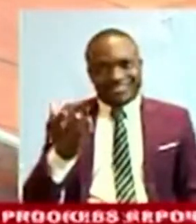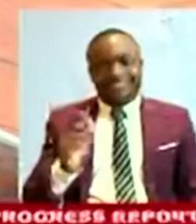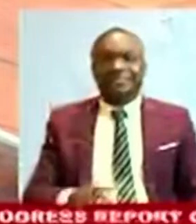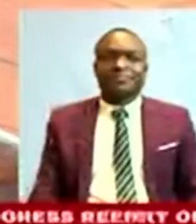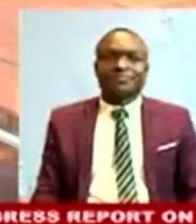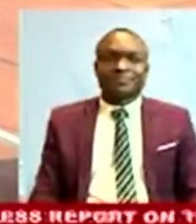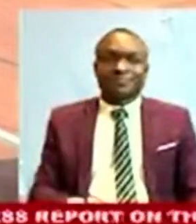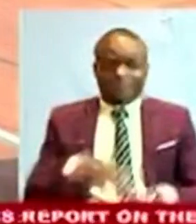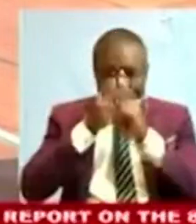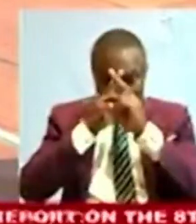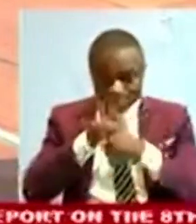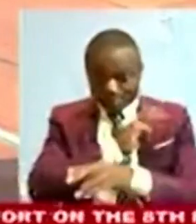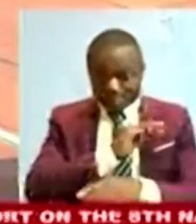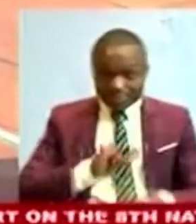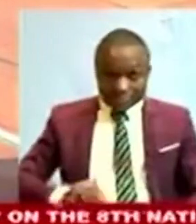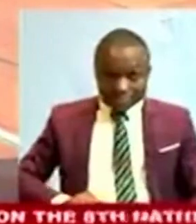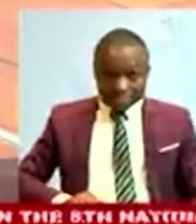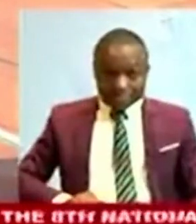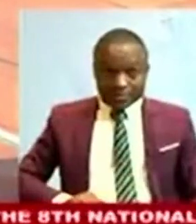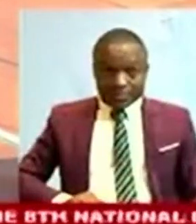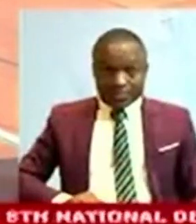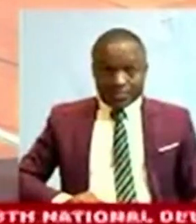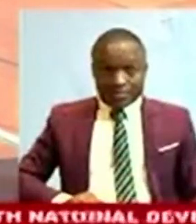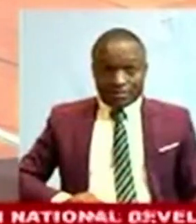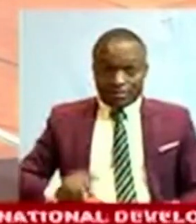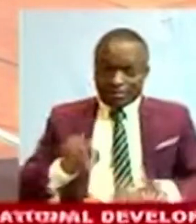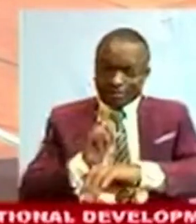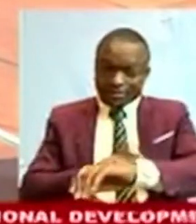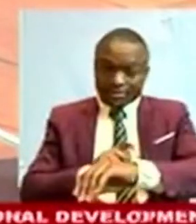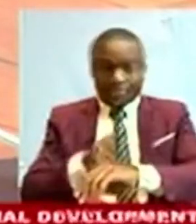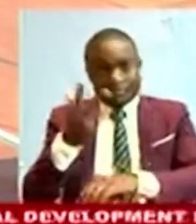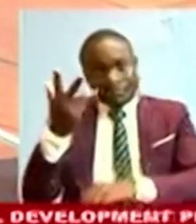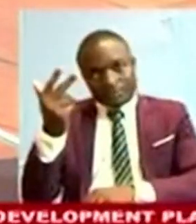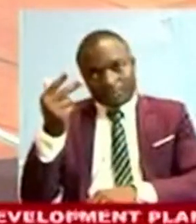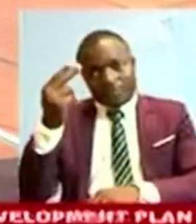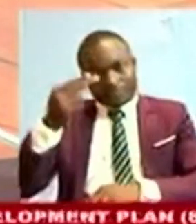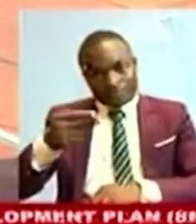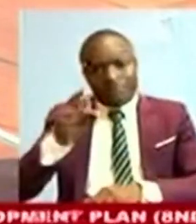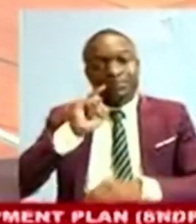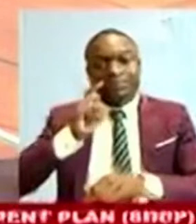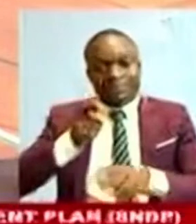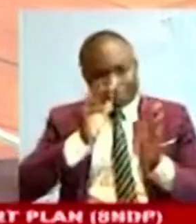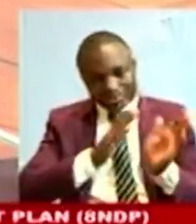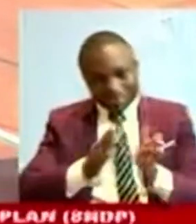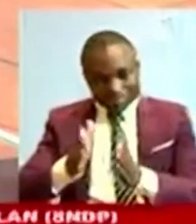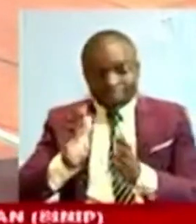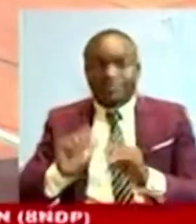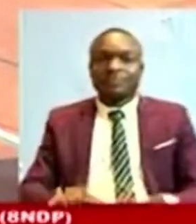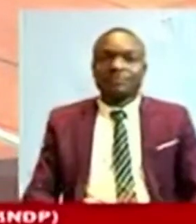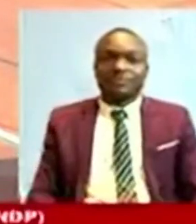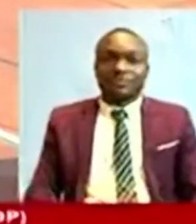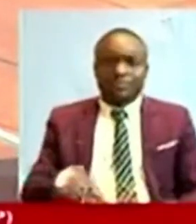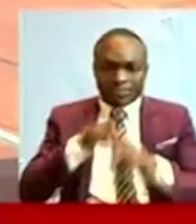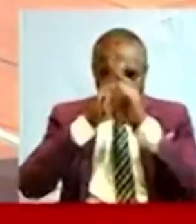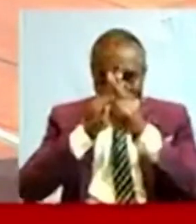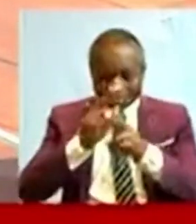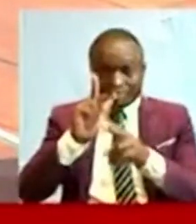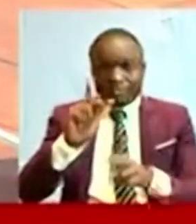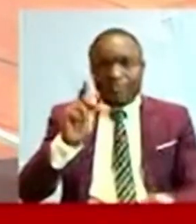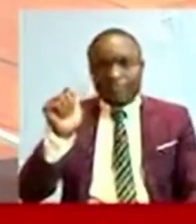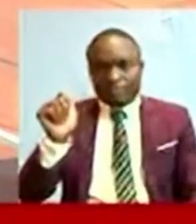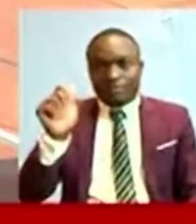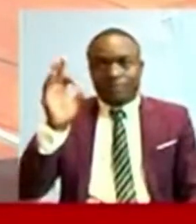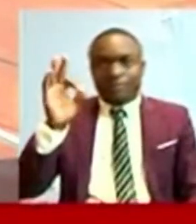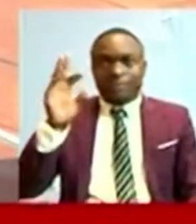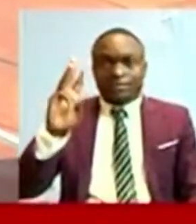Honorable members, this is now past 13 hours and we should be preparing. Yeah, Honorable Kafwe, you can if